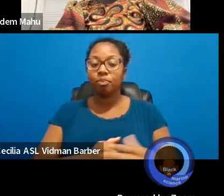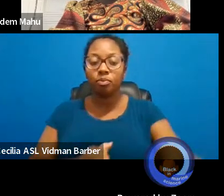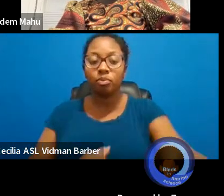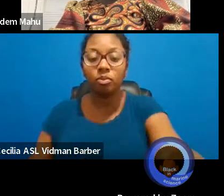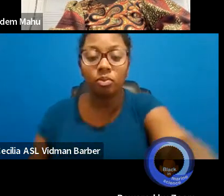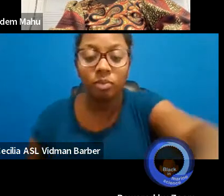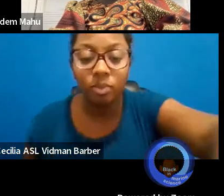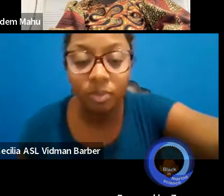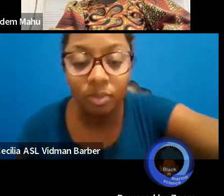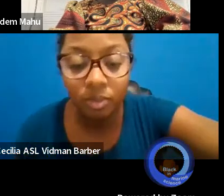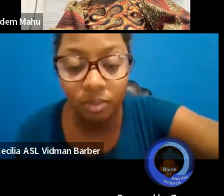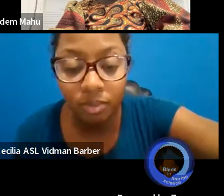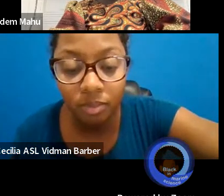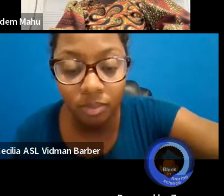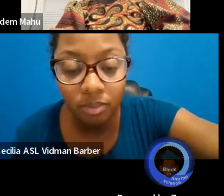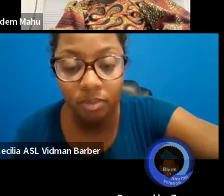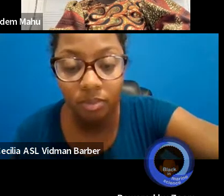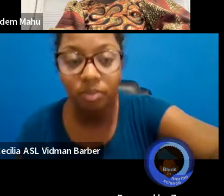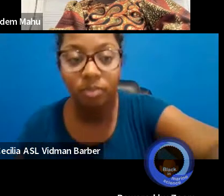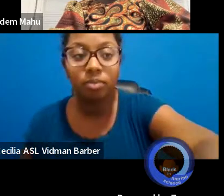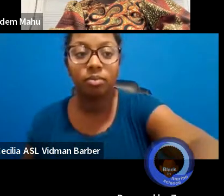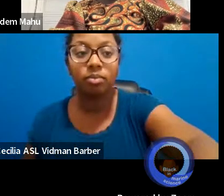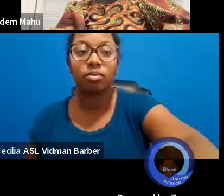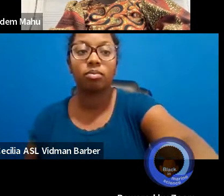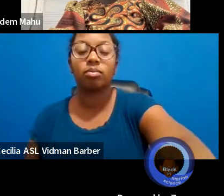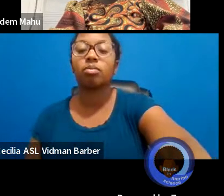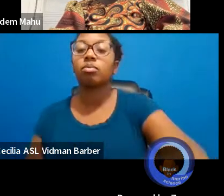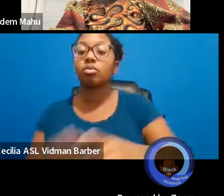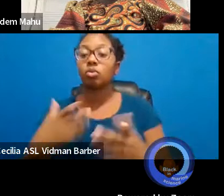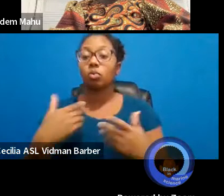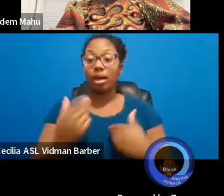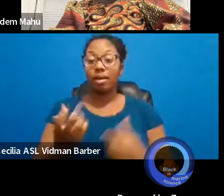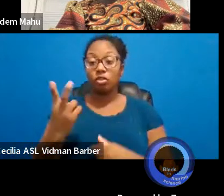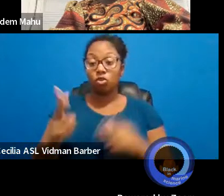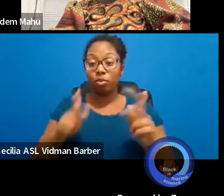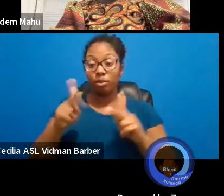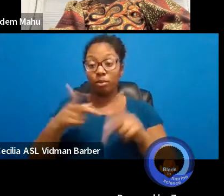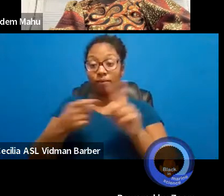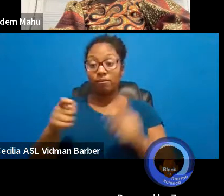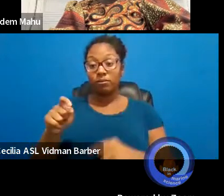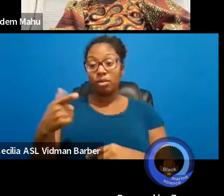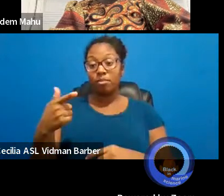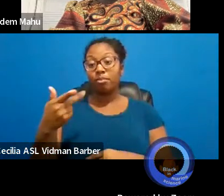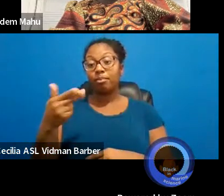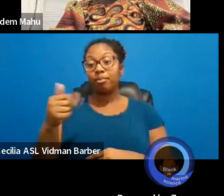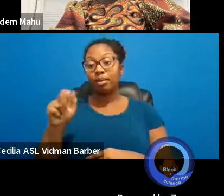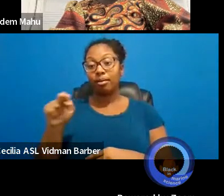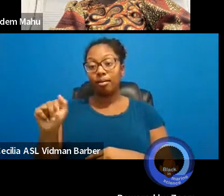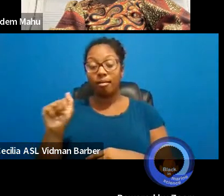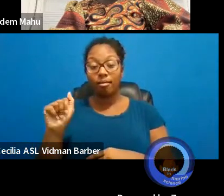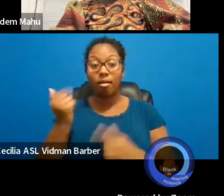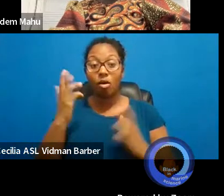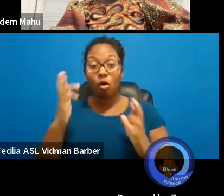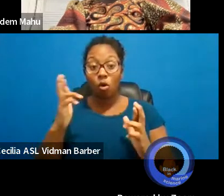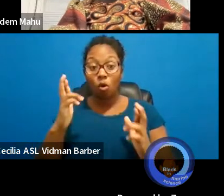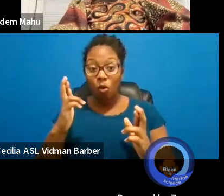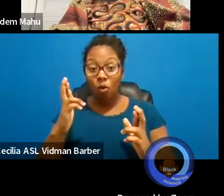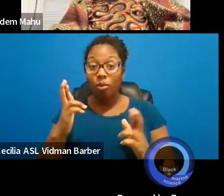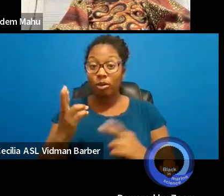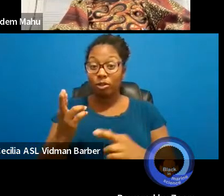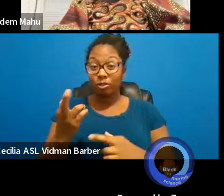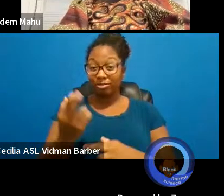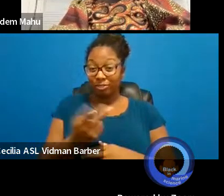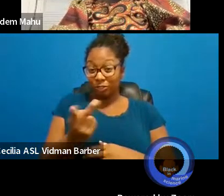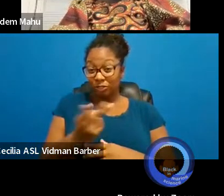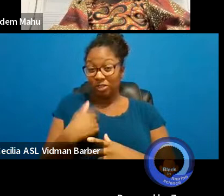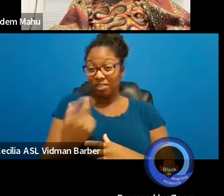Wow, thank you for that. And since we have two people from Ghana, I hope that you both will have two different ways to describe